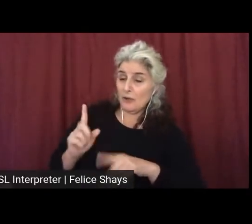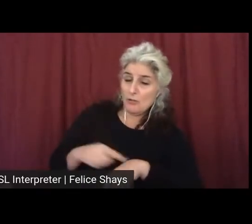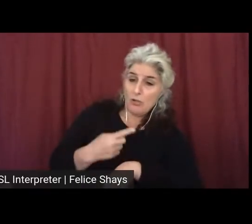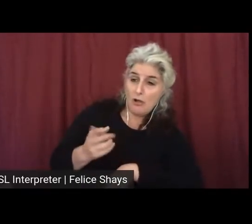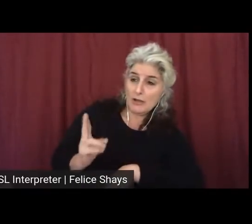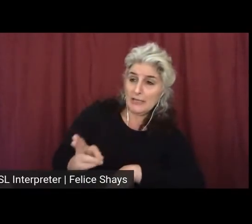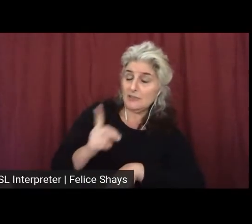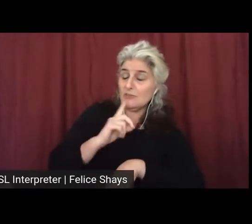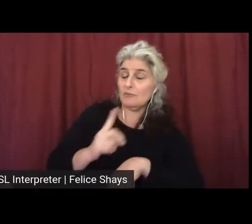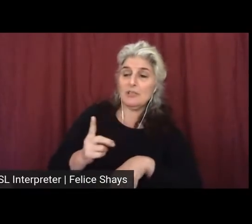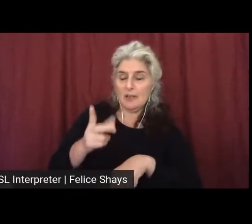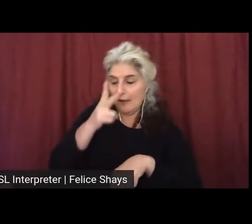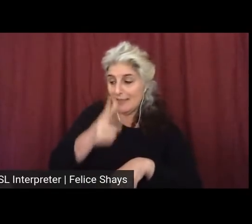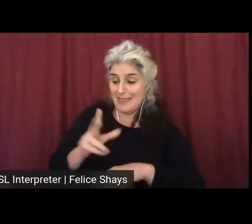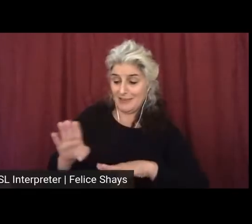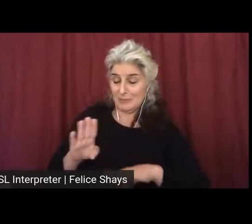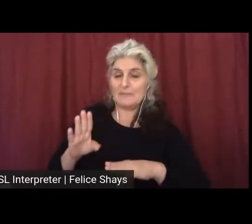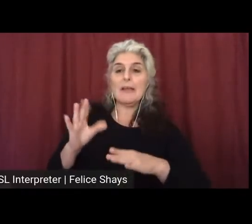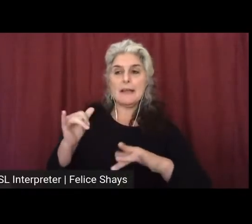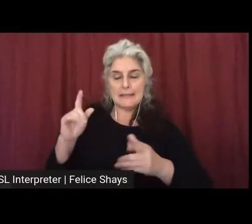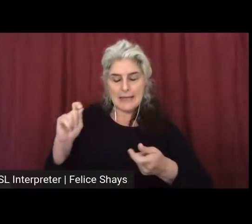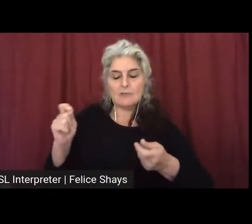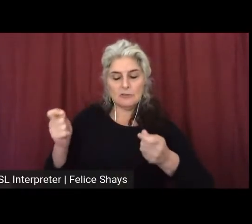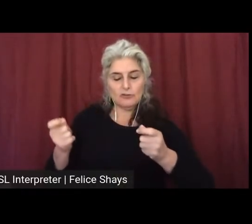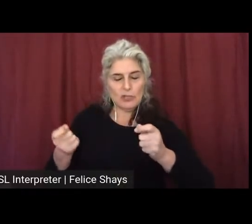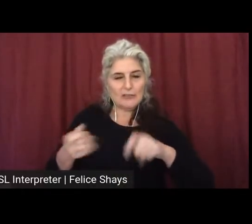recognize their responsibility. And so we honor